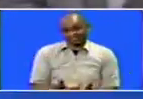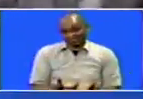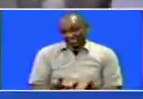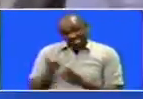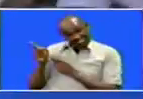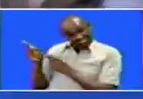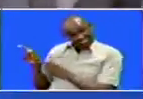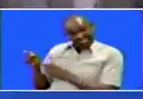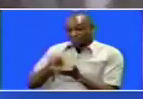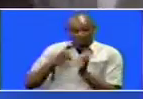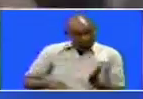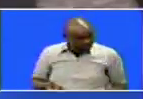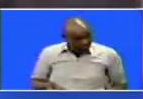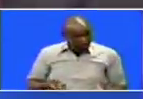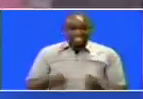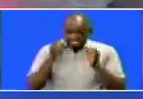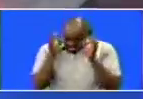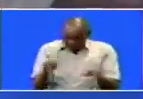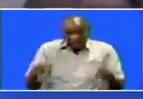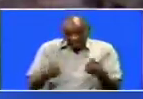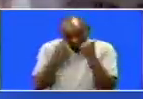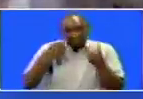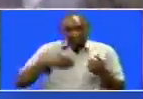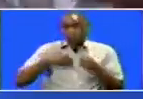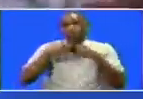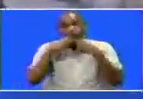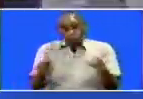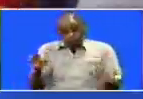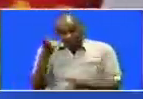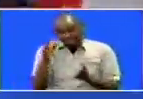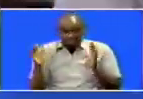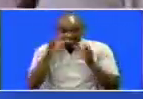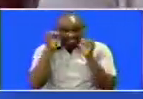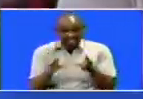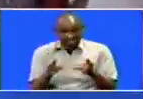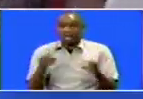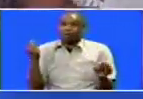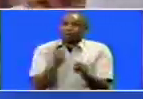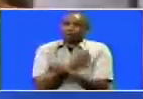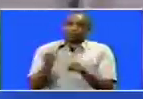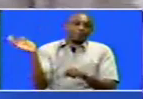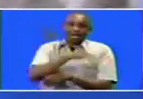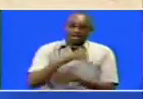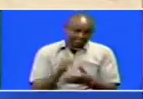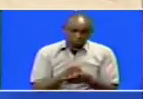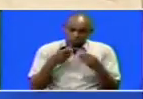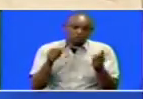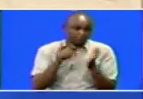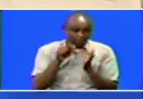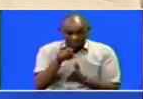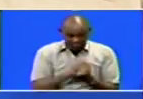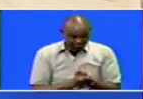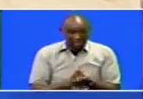This essentially means, in case aspirants lose unfairly, there is no room for seeking redress.